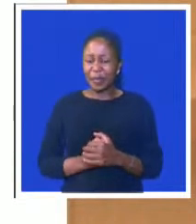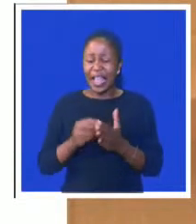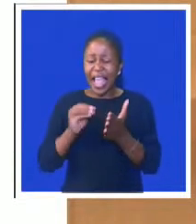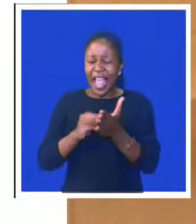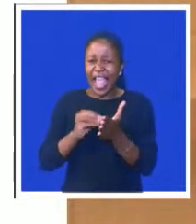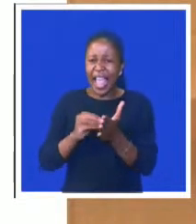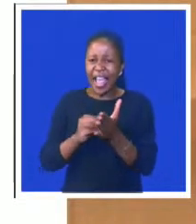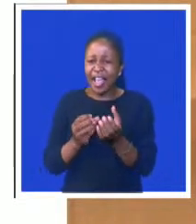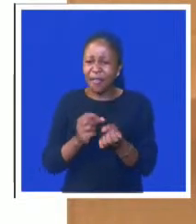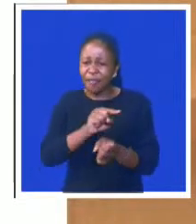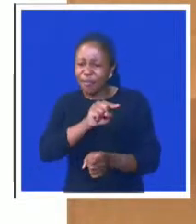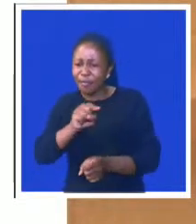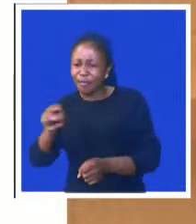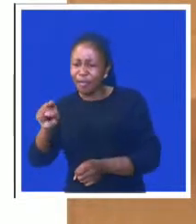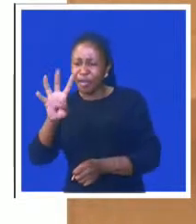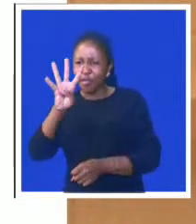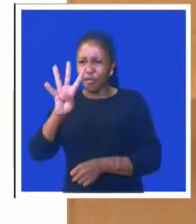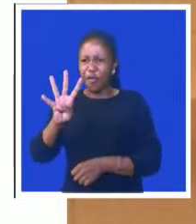a man.